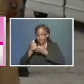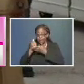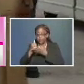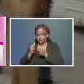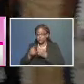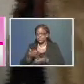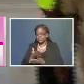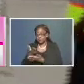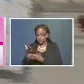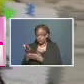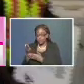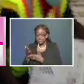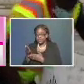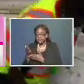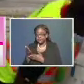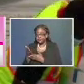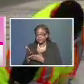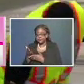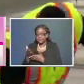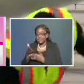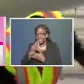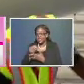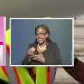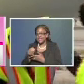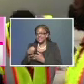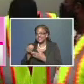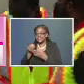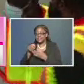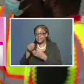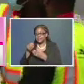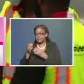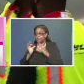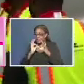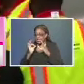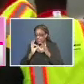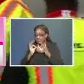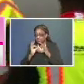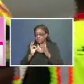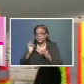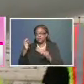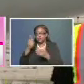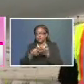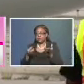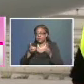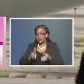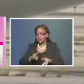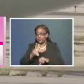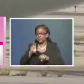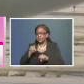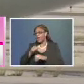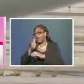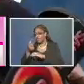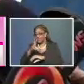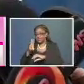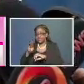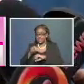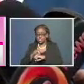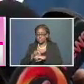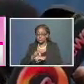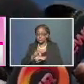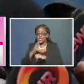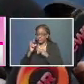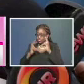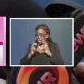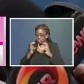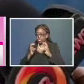PAHO Revolving Fund. This, she explains, will complement COVAX and other international vaccine donations as